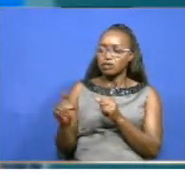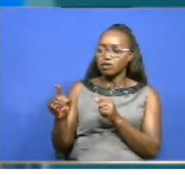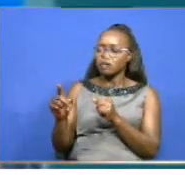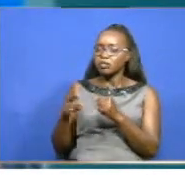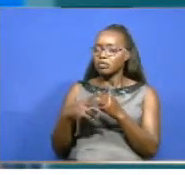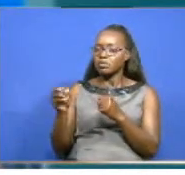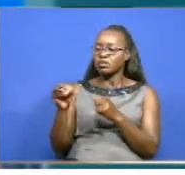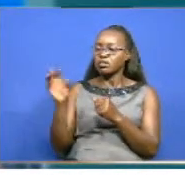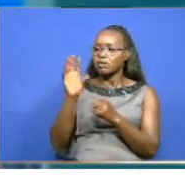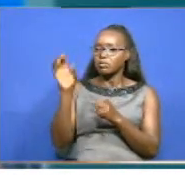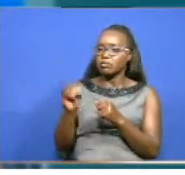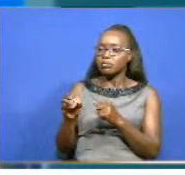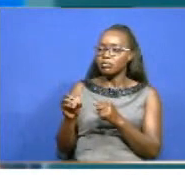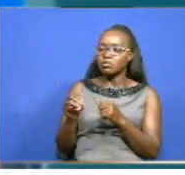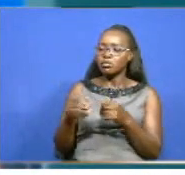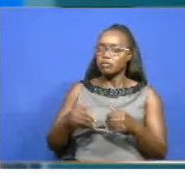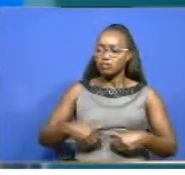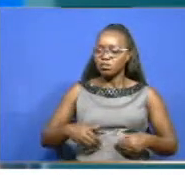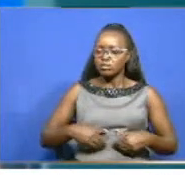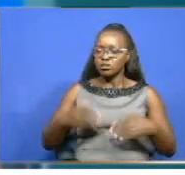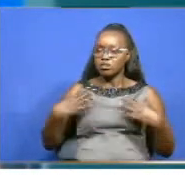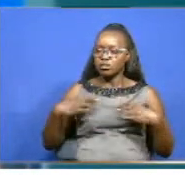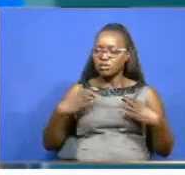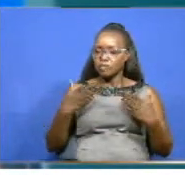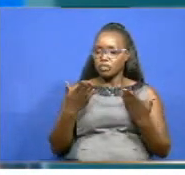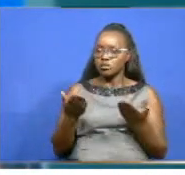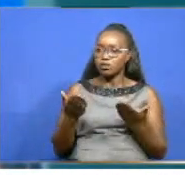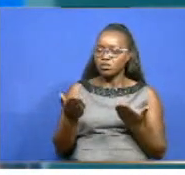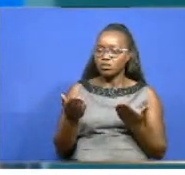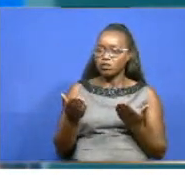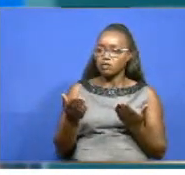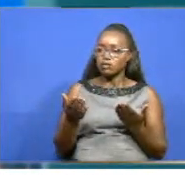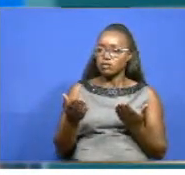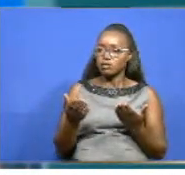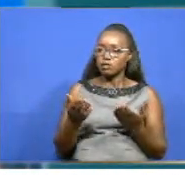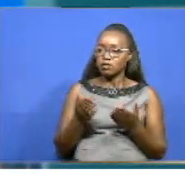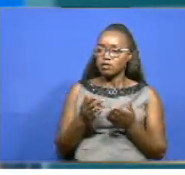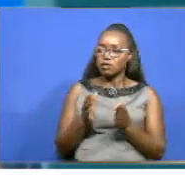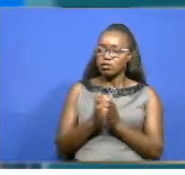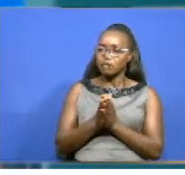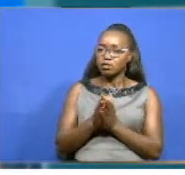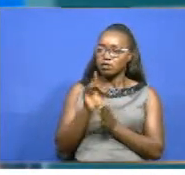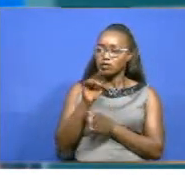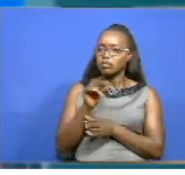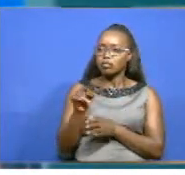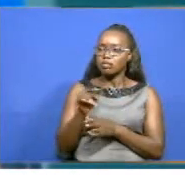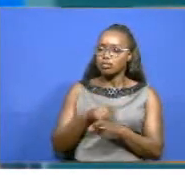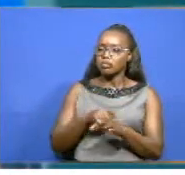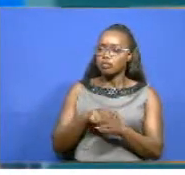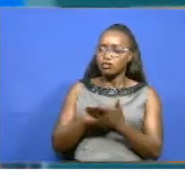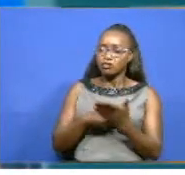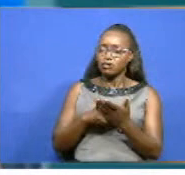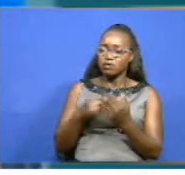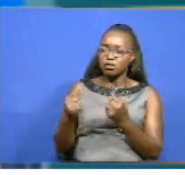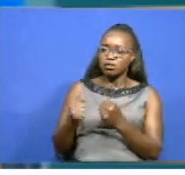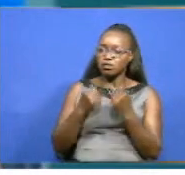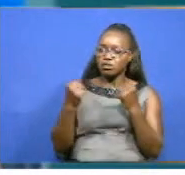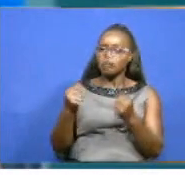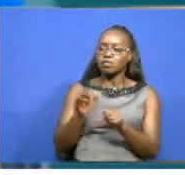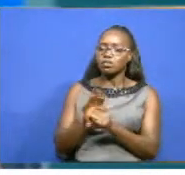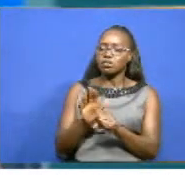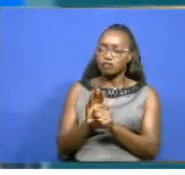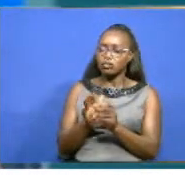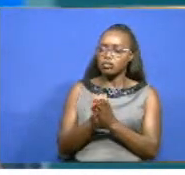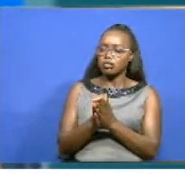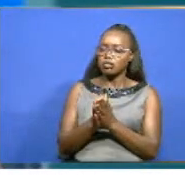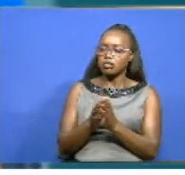70% are youngsters, you know, a younger population. Mm-hmm. And therefore, that is the time they need a lot of energy, that is the time they need a lot